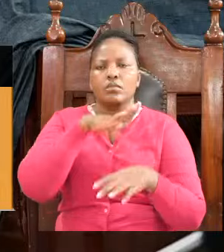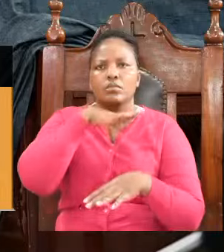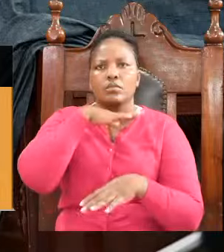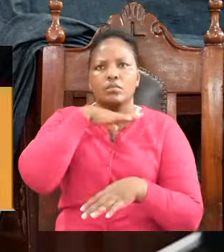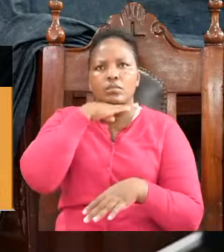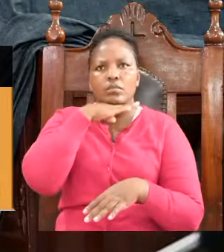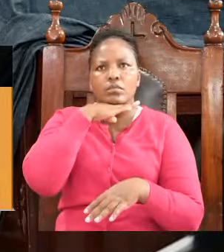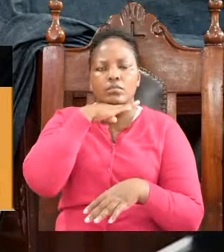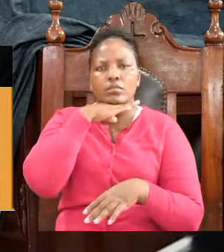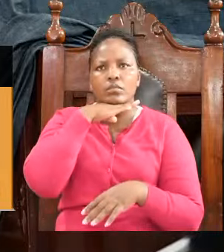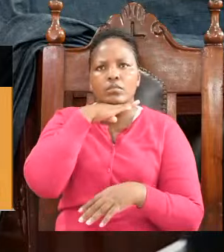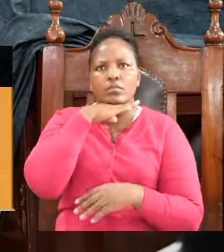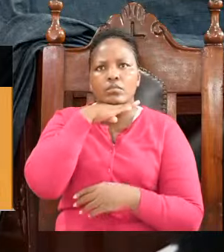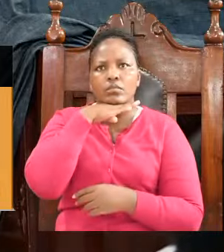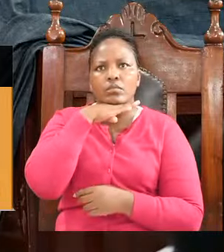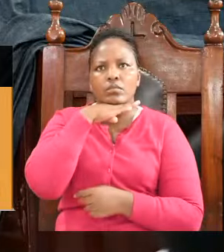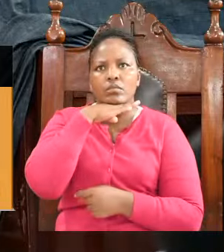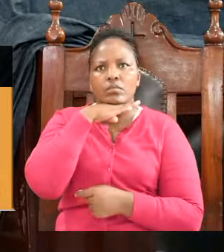time to